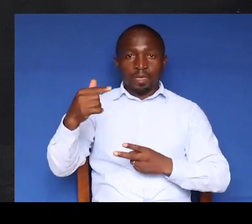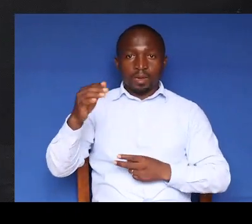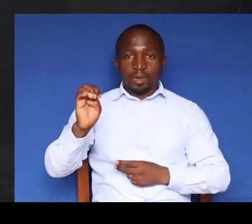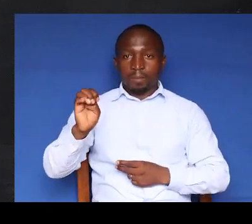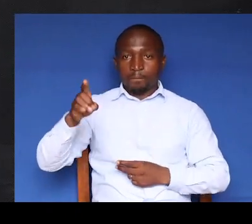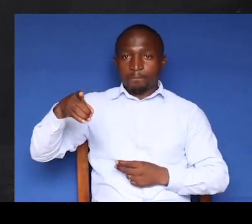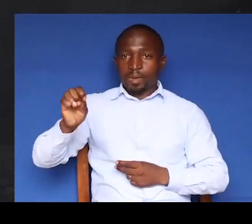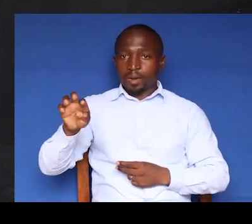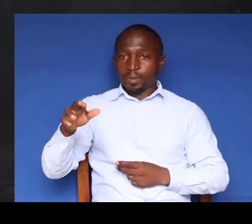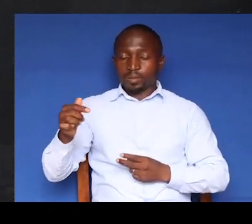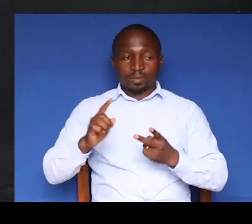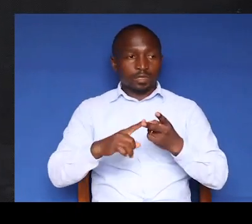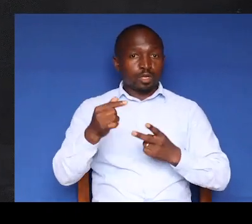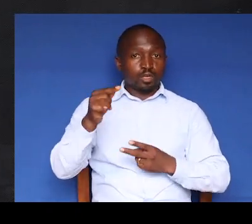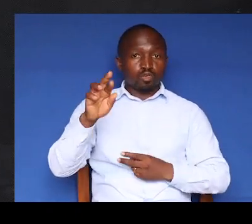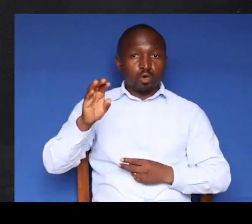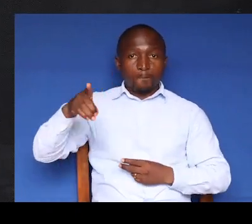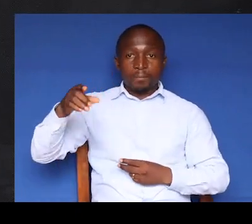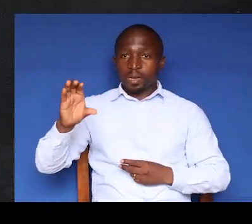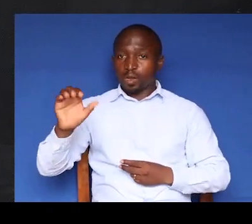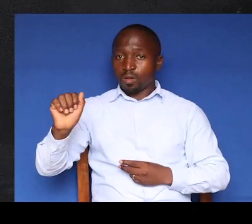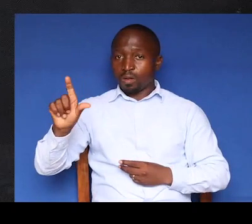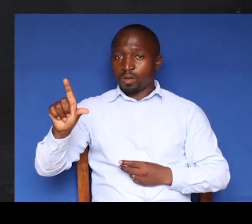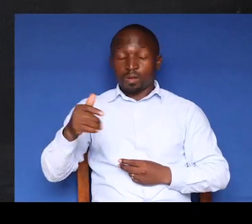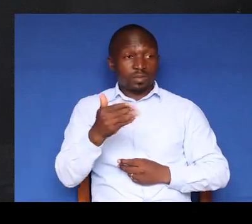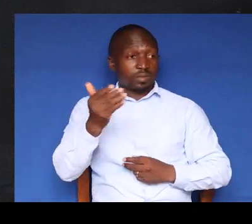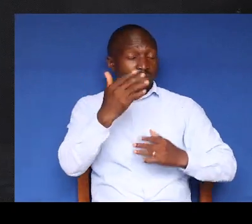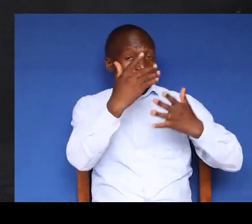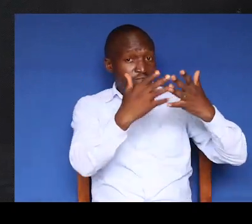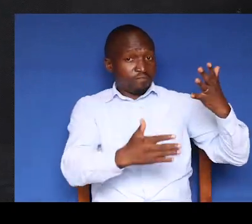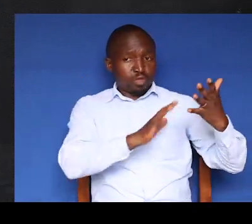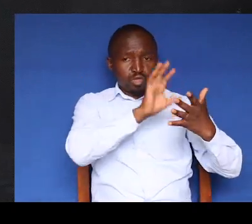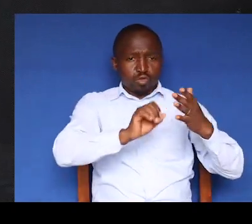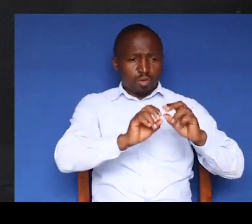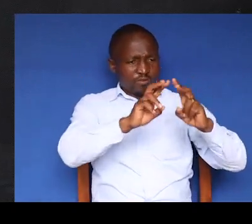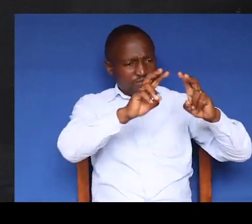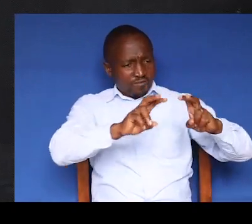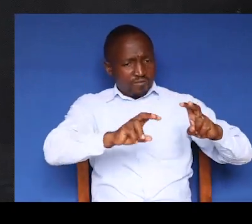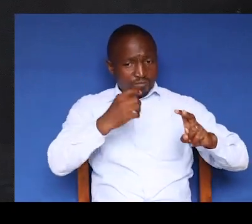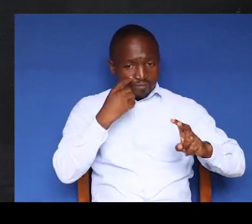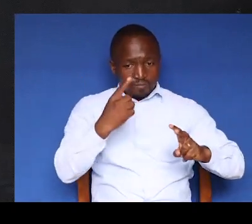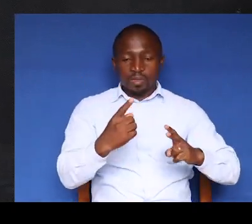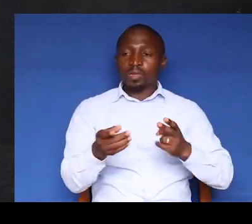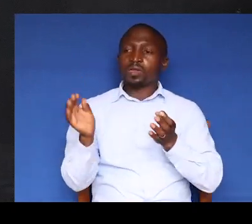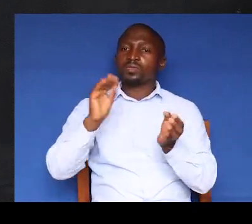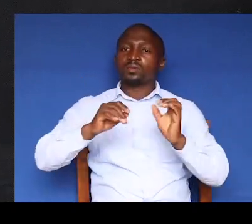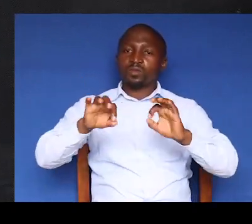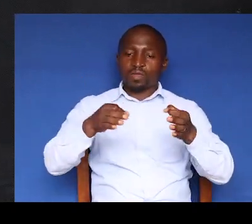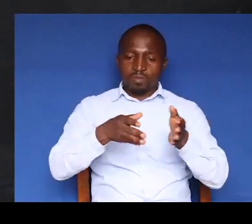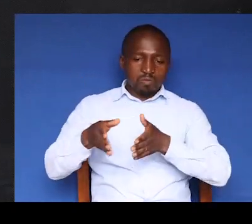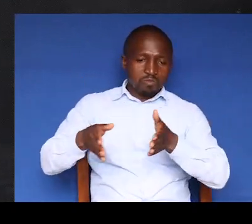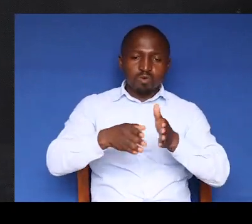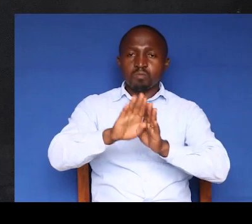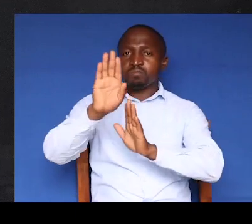the others. So we have to see how each makes distinctive influence. To start with